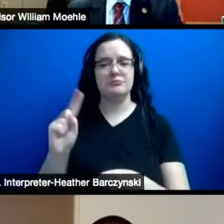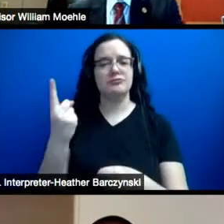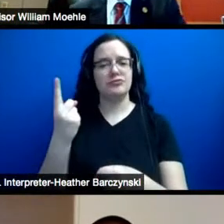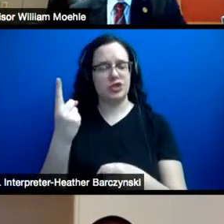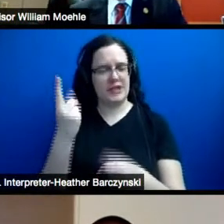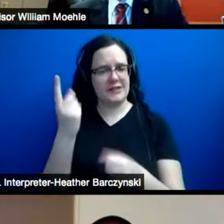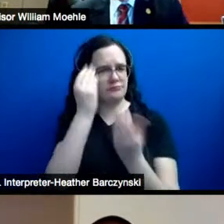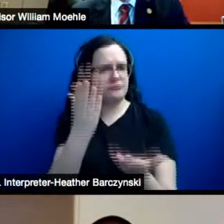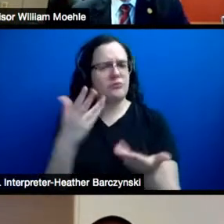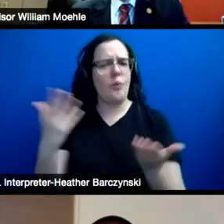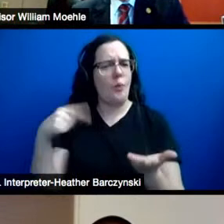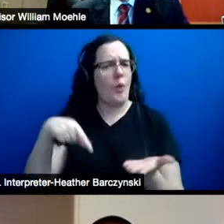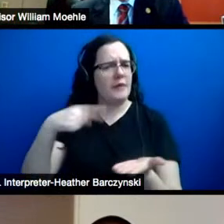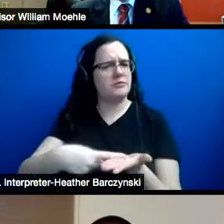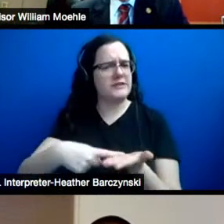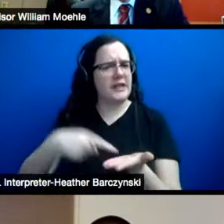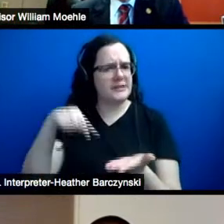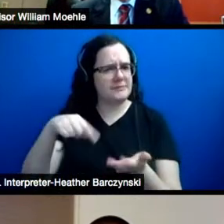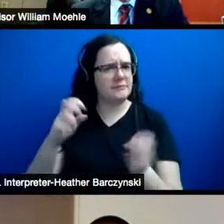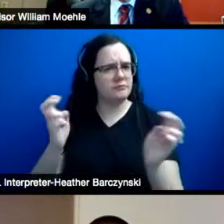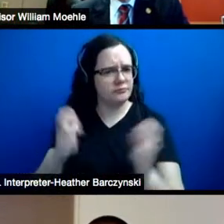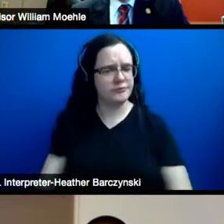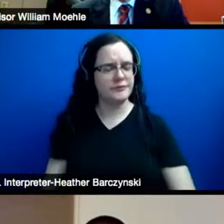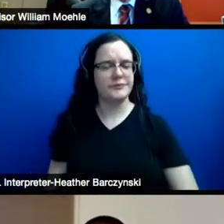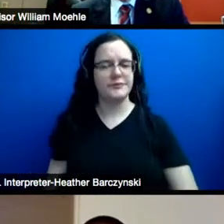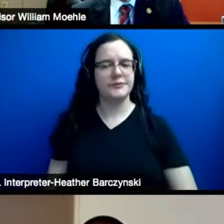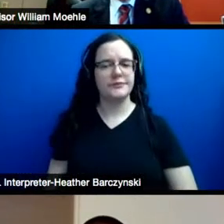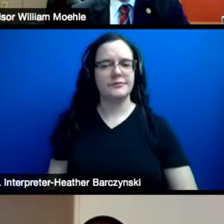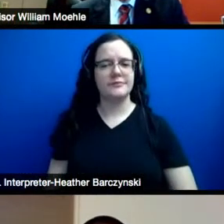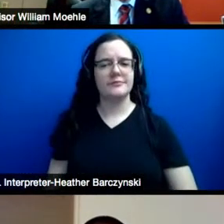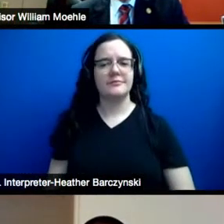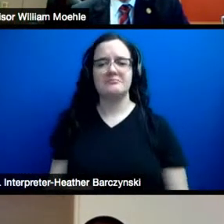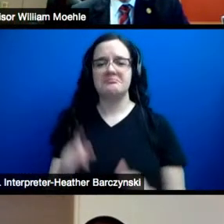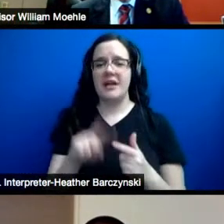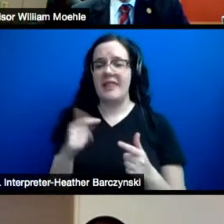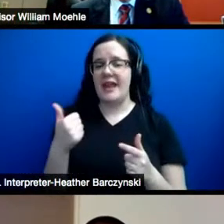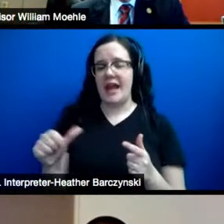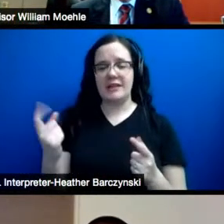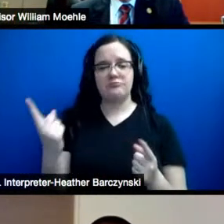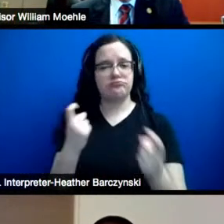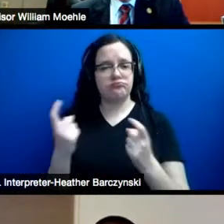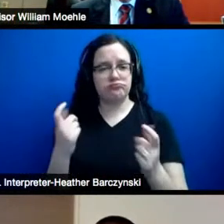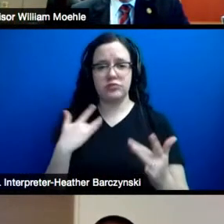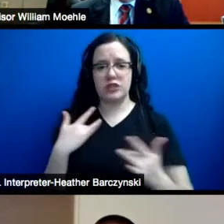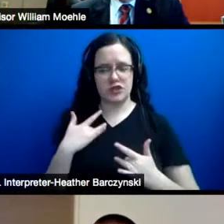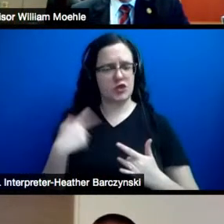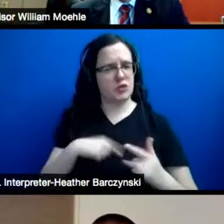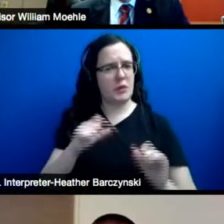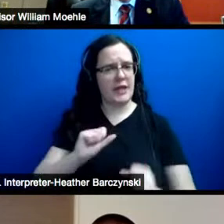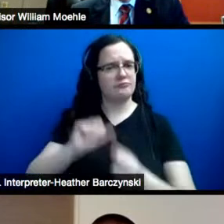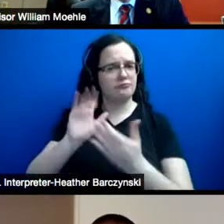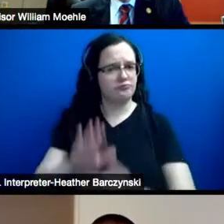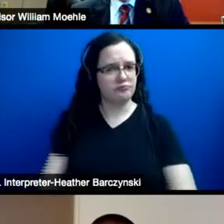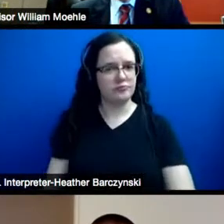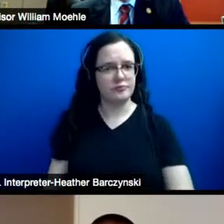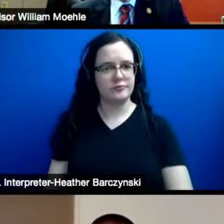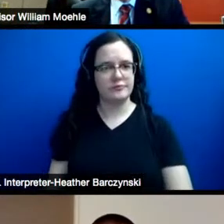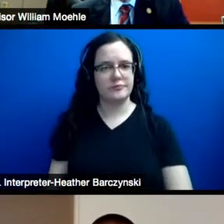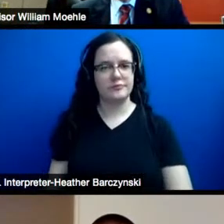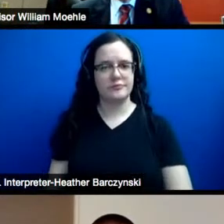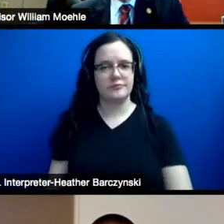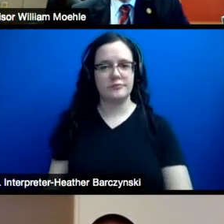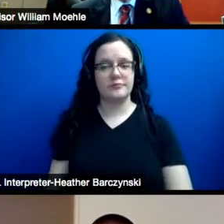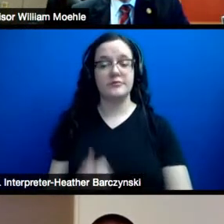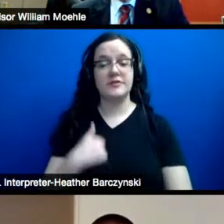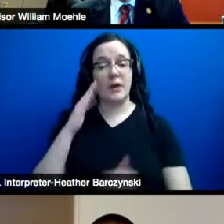is we're talking about. And then certainly we can address any questions or concerns afterward. So let me share